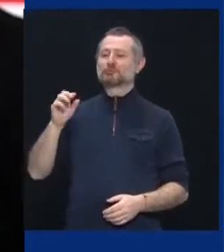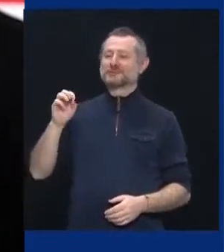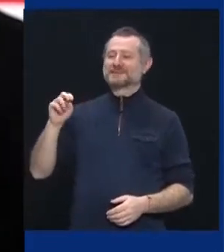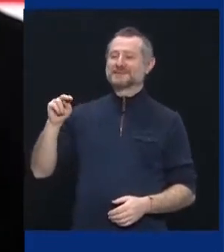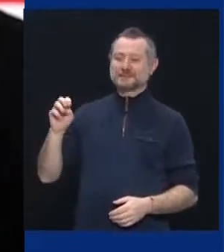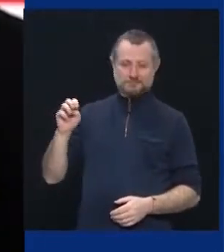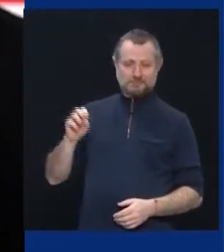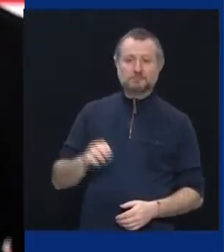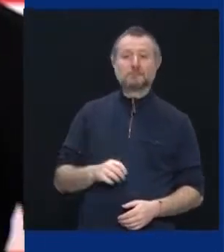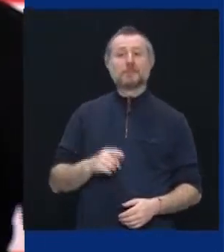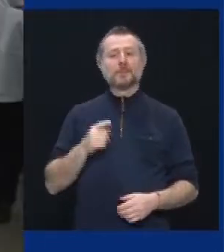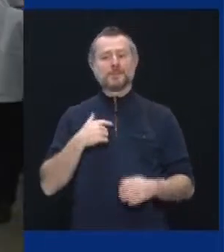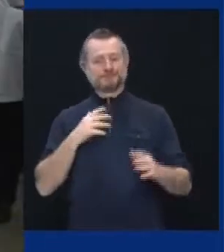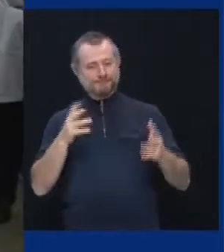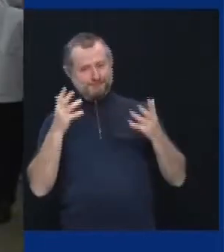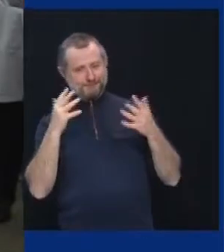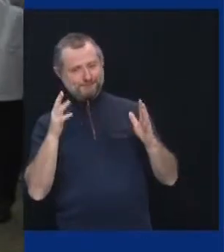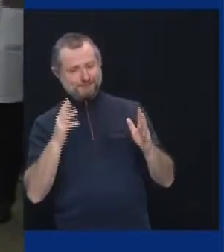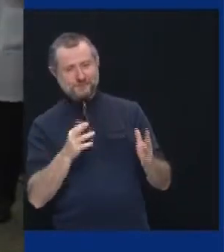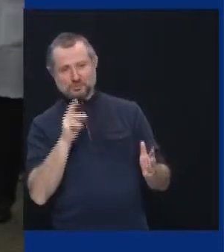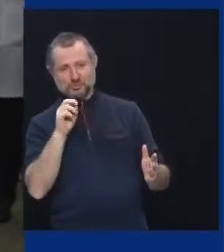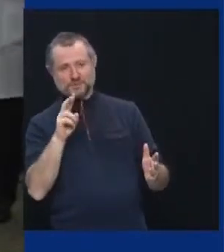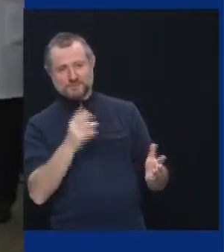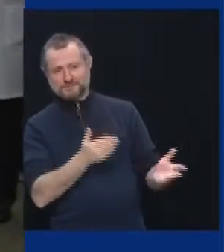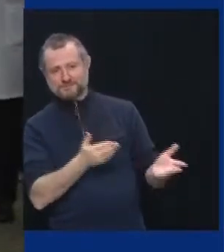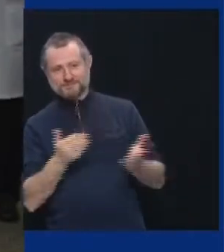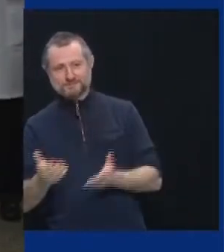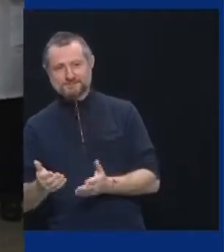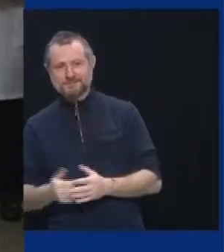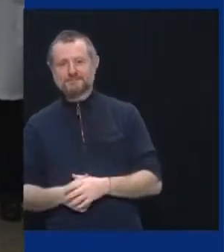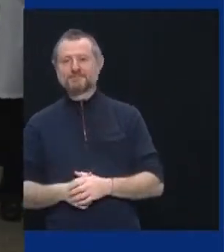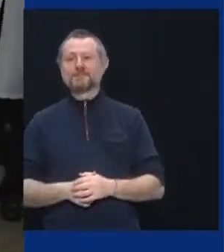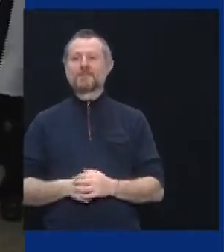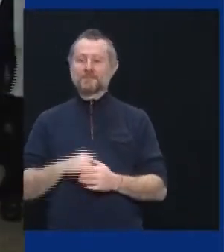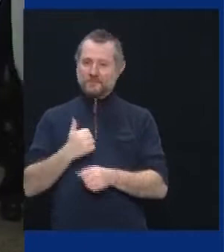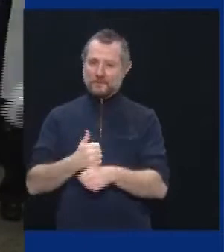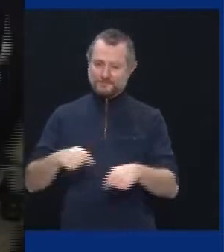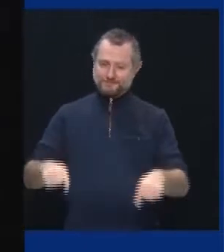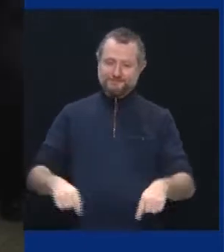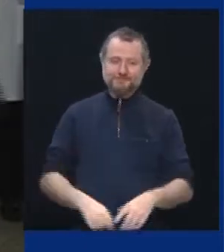give the Reverend a big round of applause for making this a pop-up teacher.